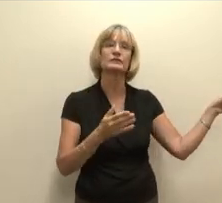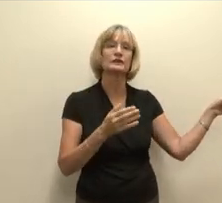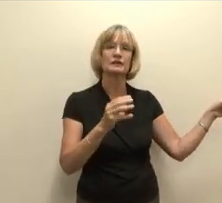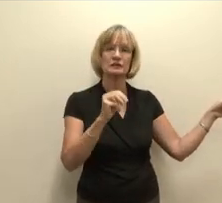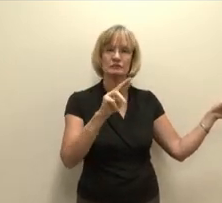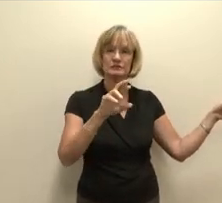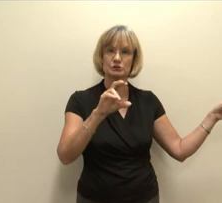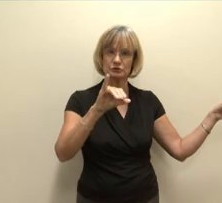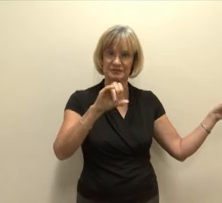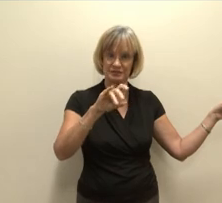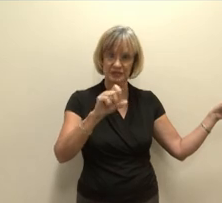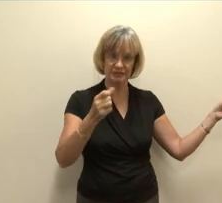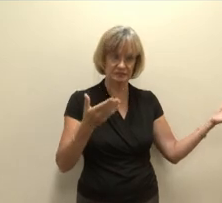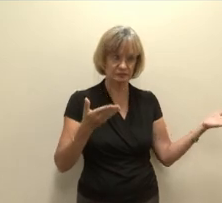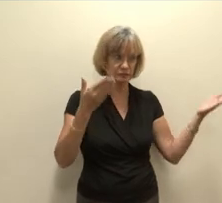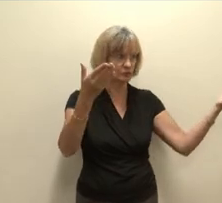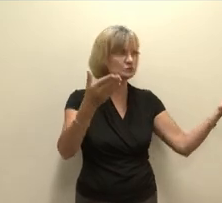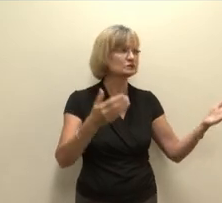Sykes.